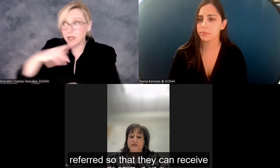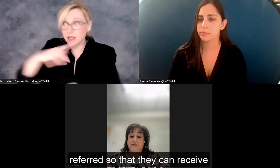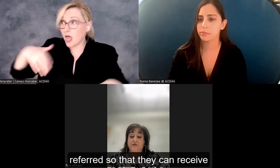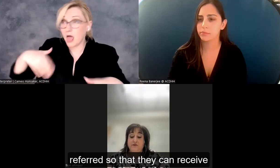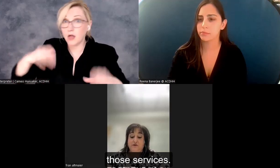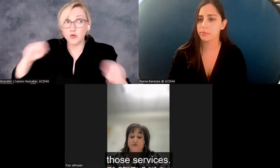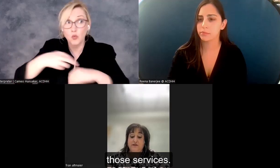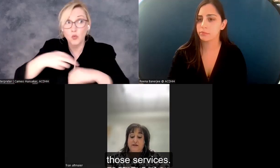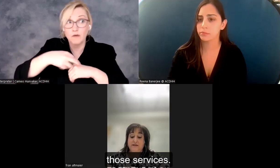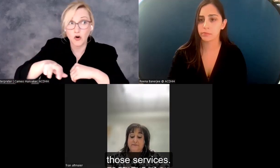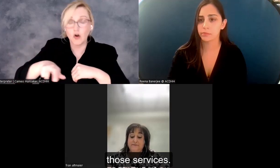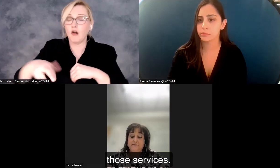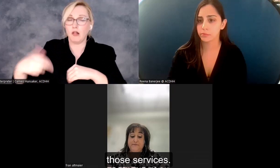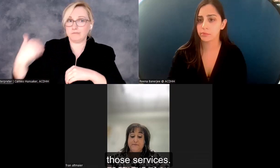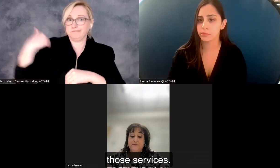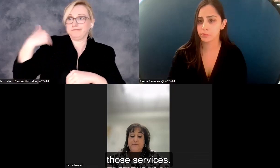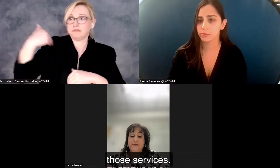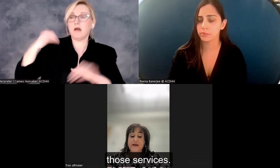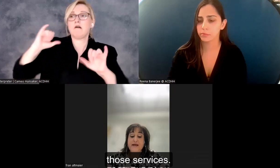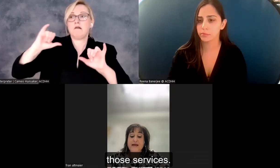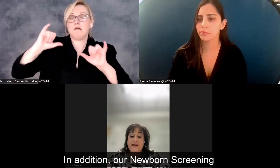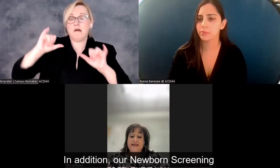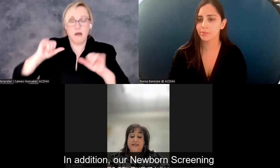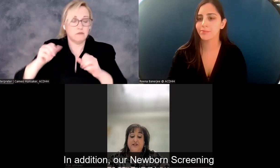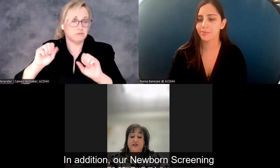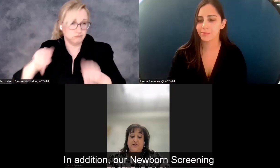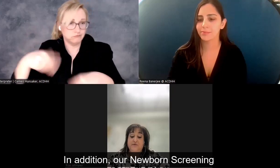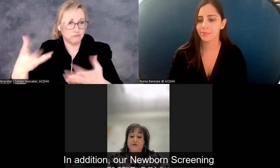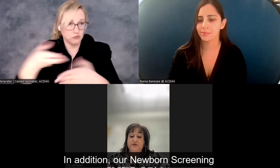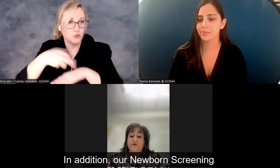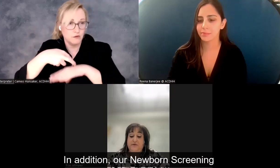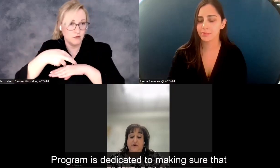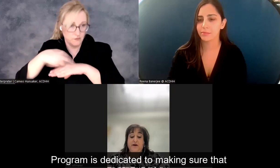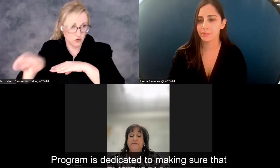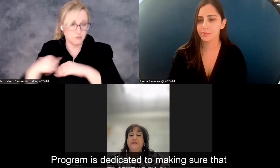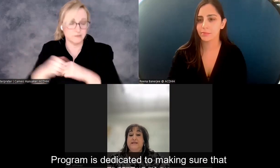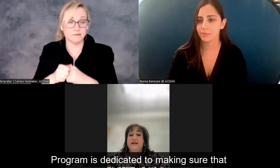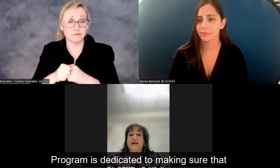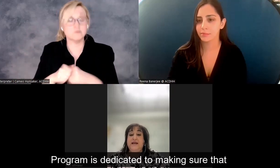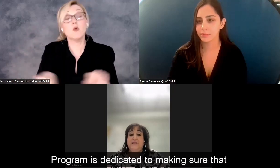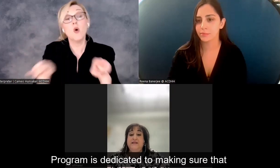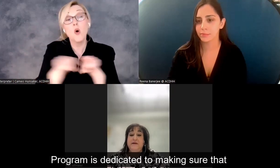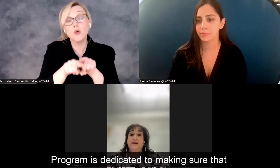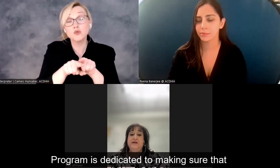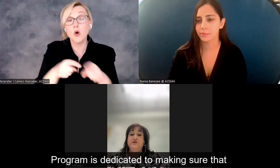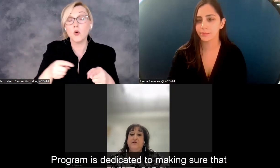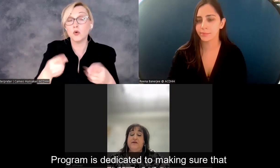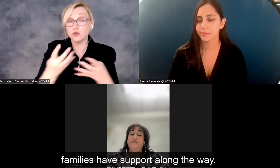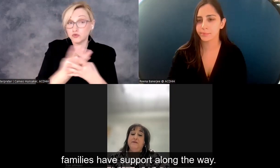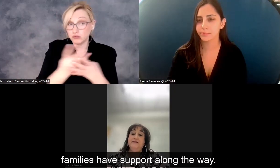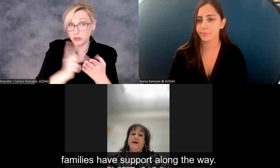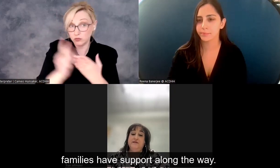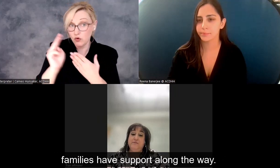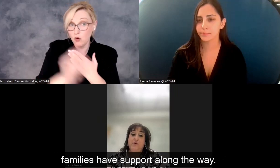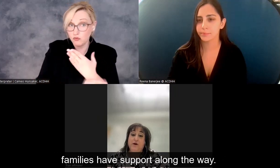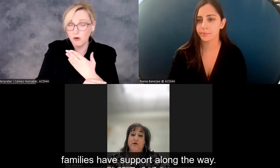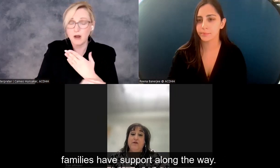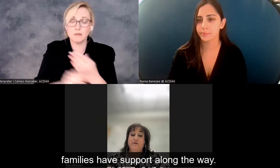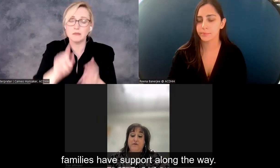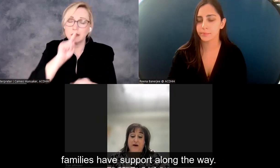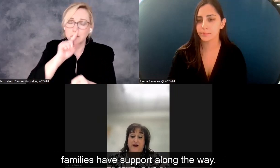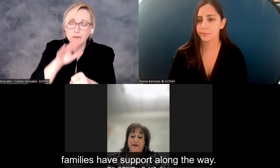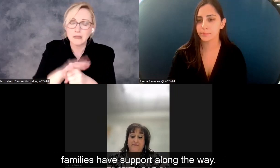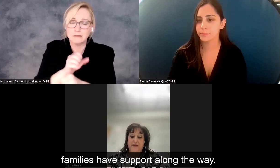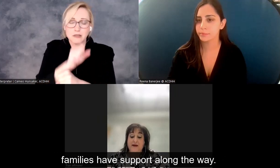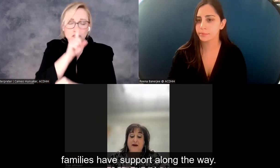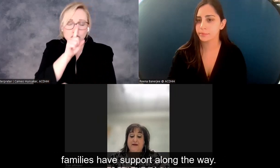can receive those services. In addition, our newborn screening program is dedicated to making sure that families have support along